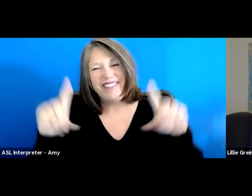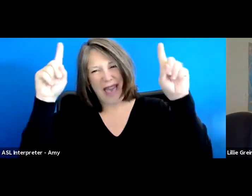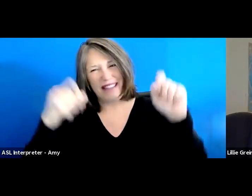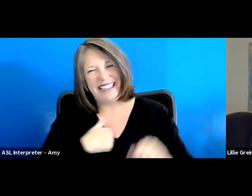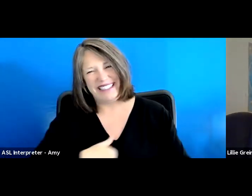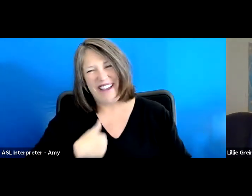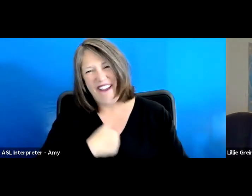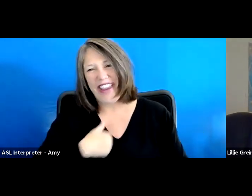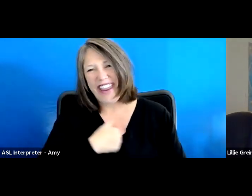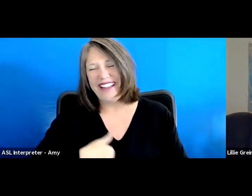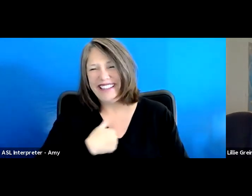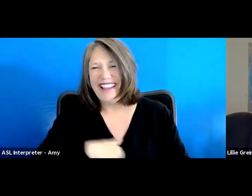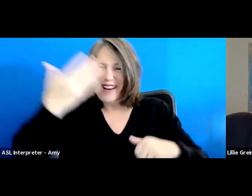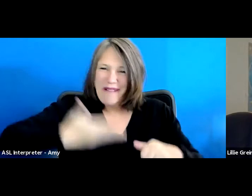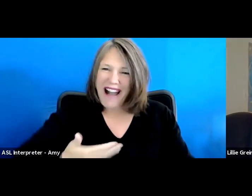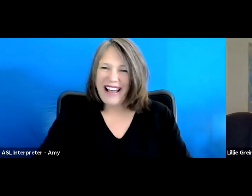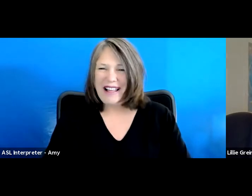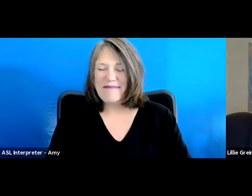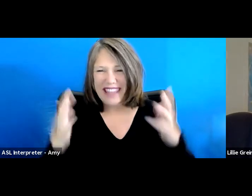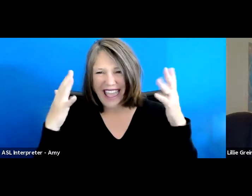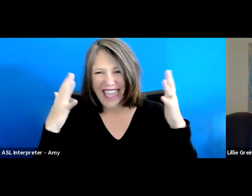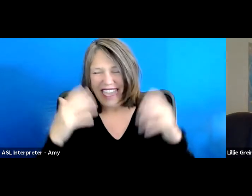to interrupt. Yay, welcome.